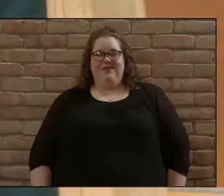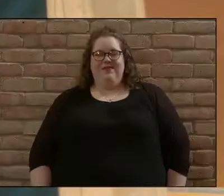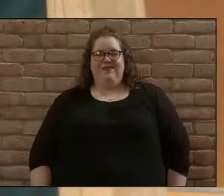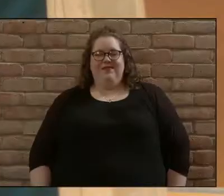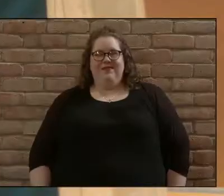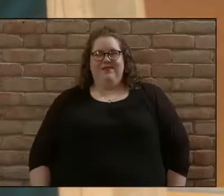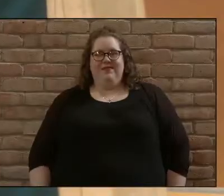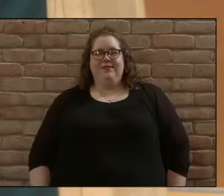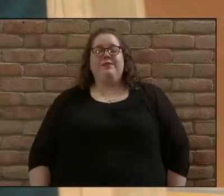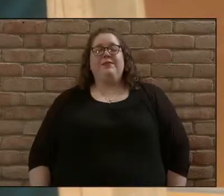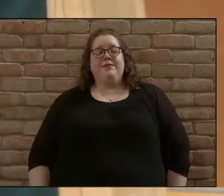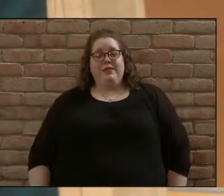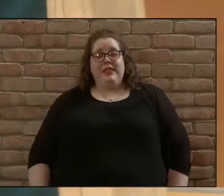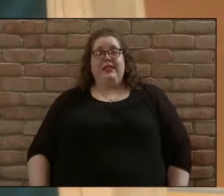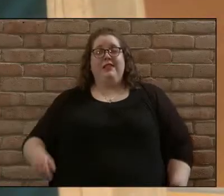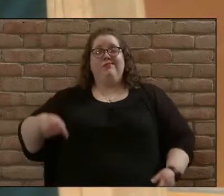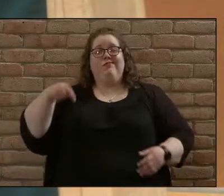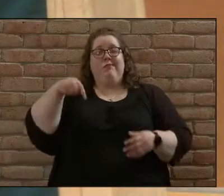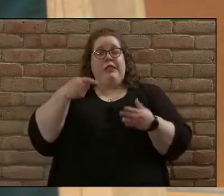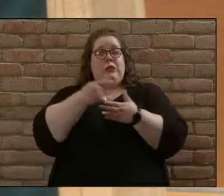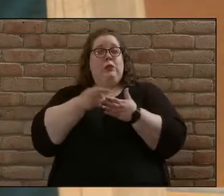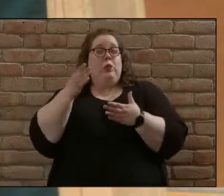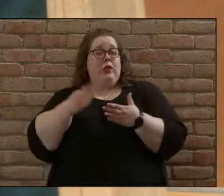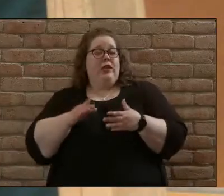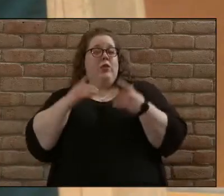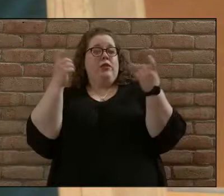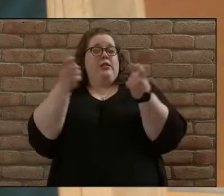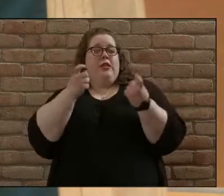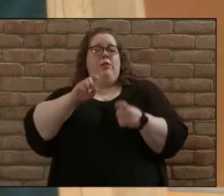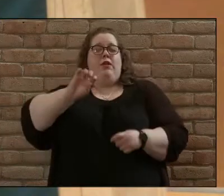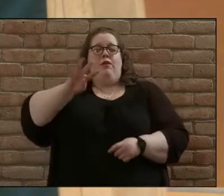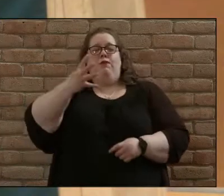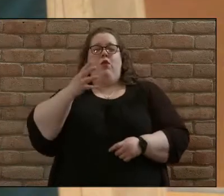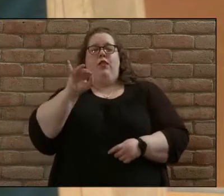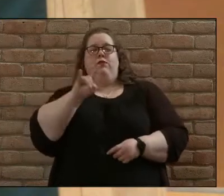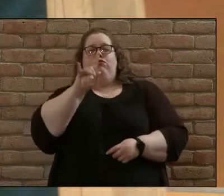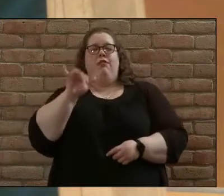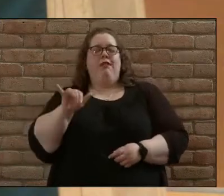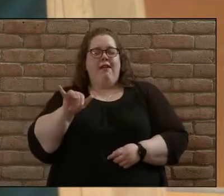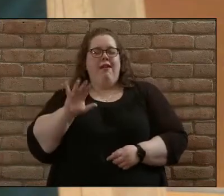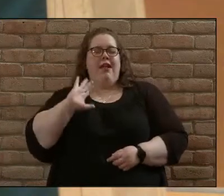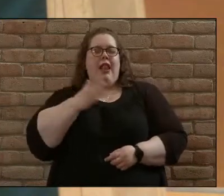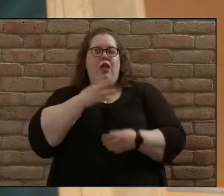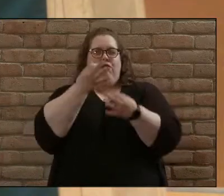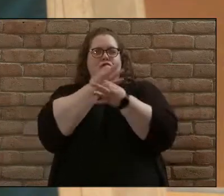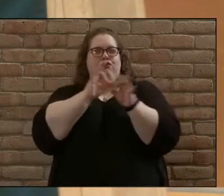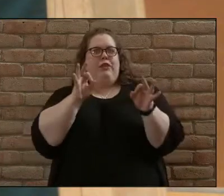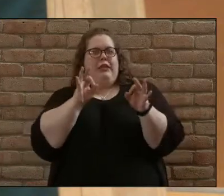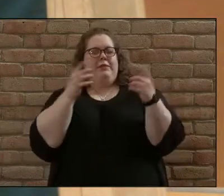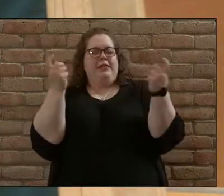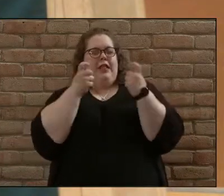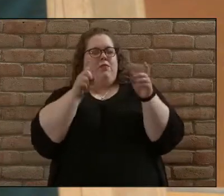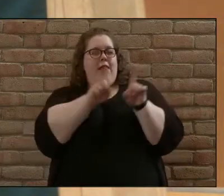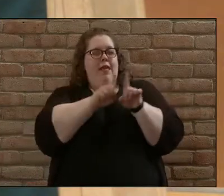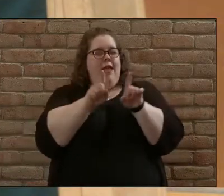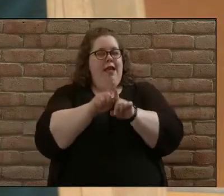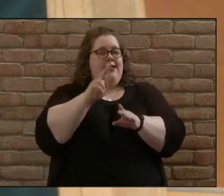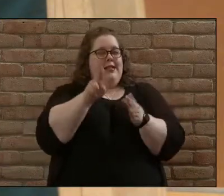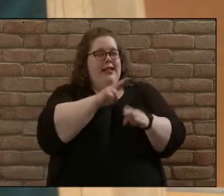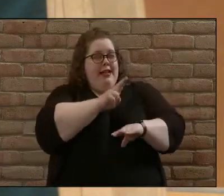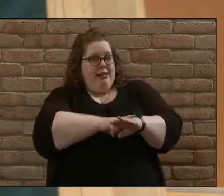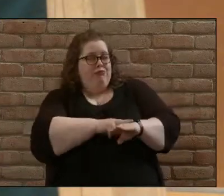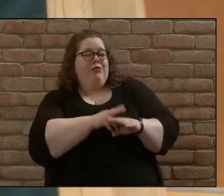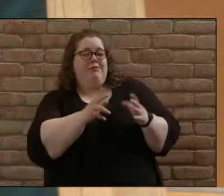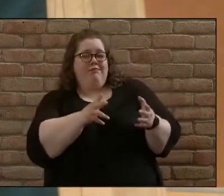Again, this weekend we celebrate the 4th of July and the freedoms that we have as a nation. But I also want to share with you